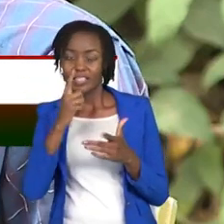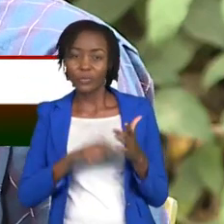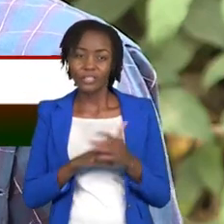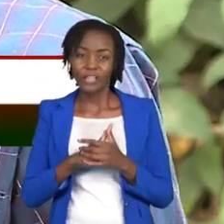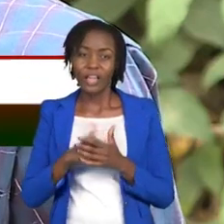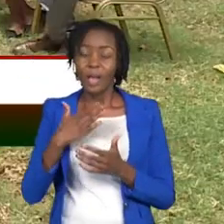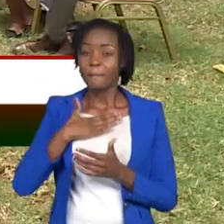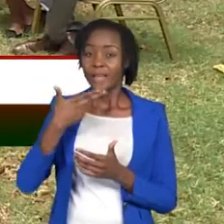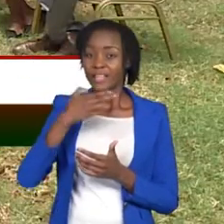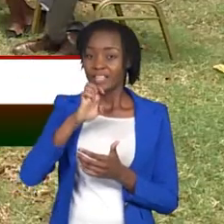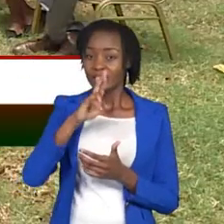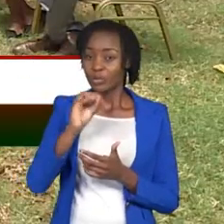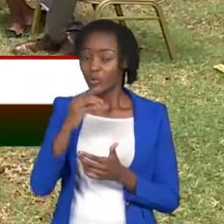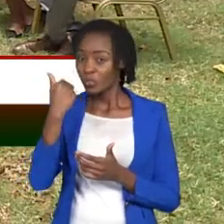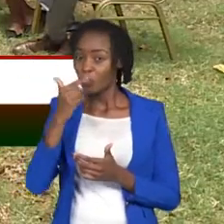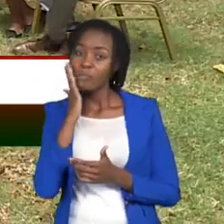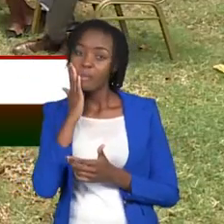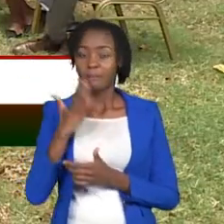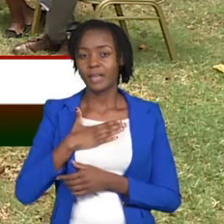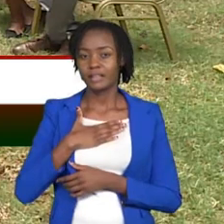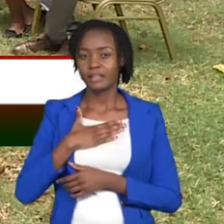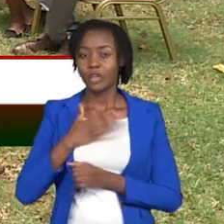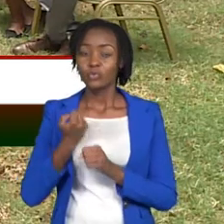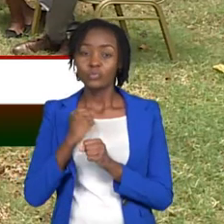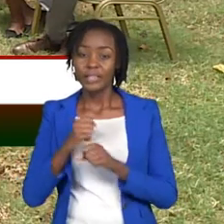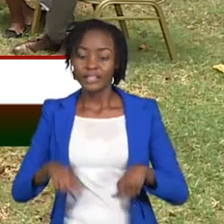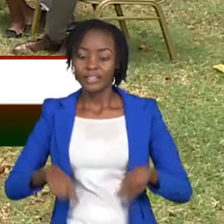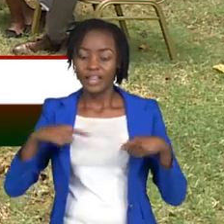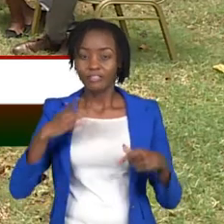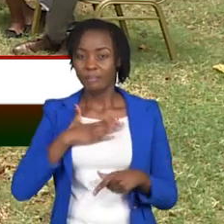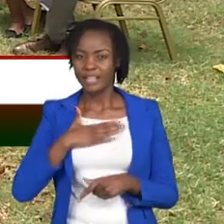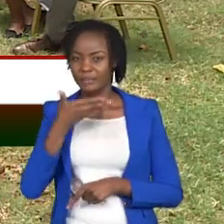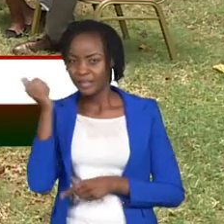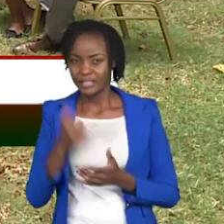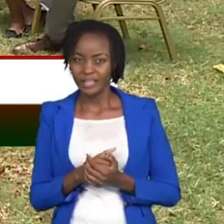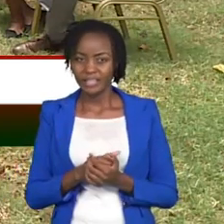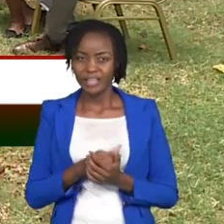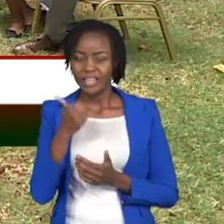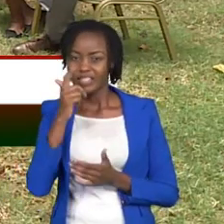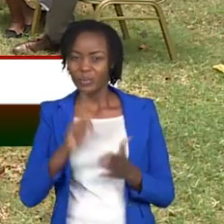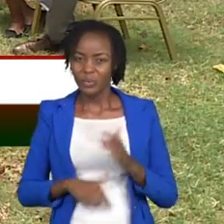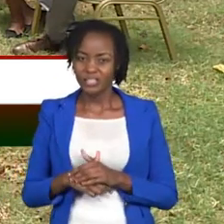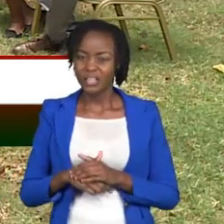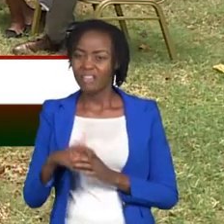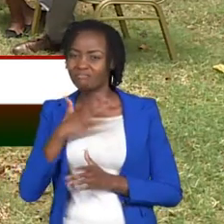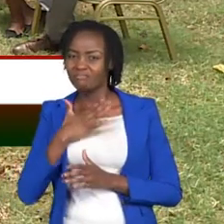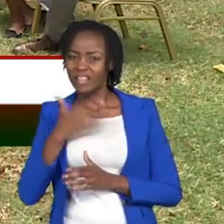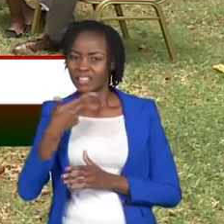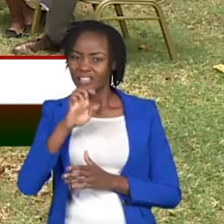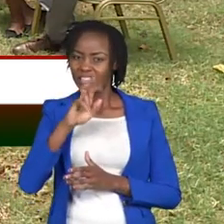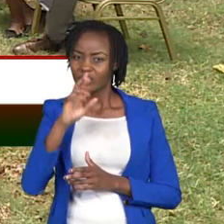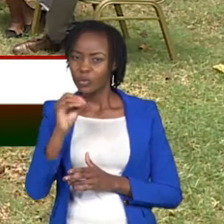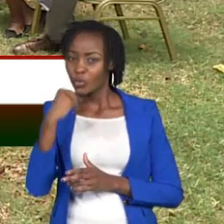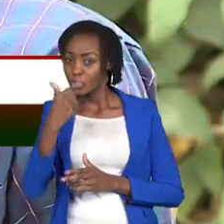a little bit extra, you know, to make sure that my life is comfortable. But somebody else will tell you his hero is Jay-Z or Kanye West, maybe because